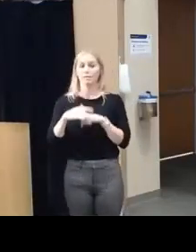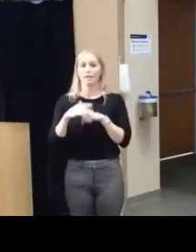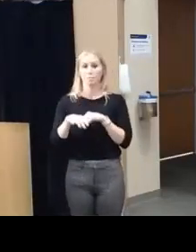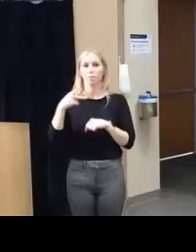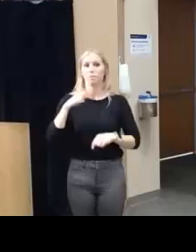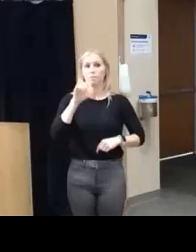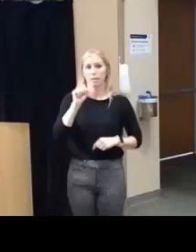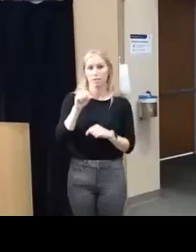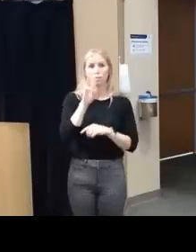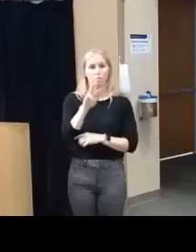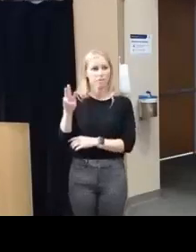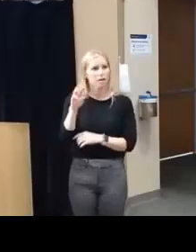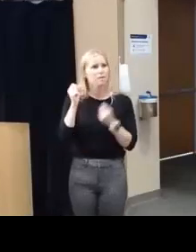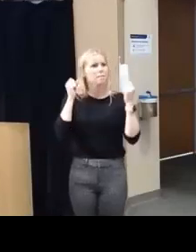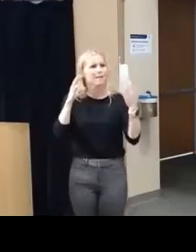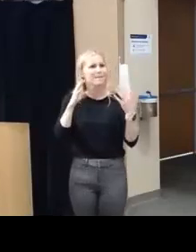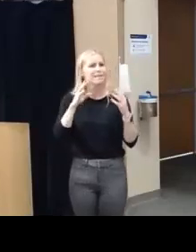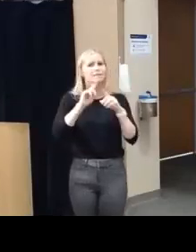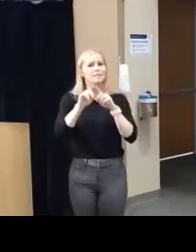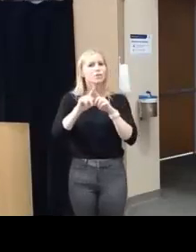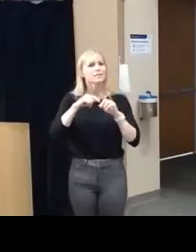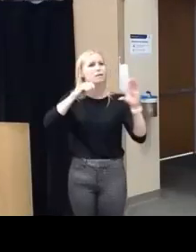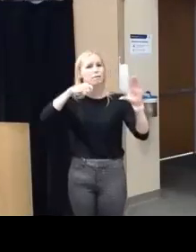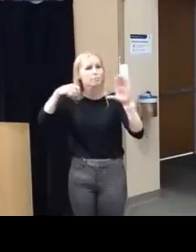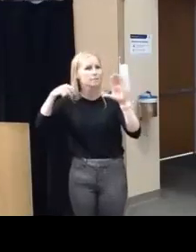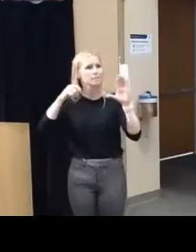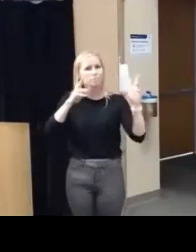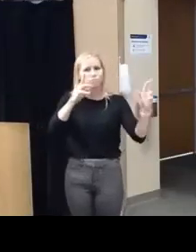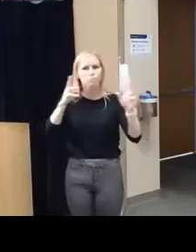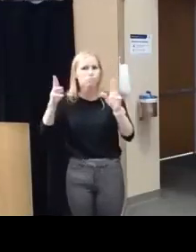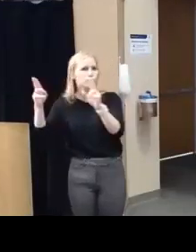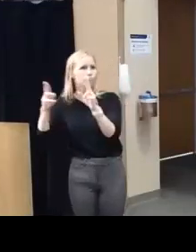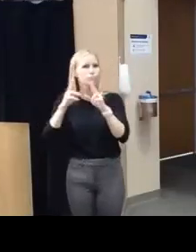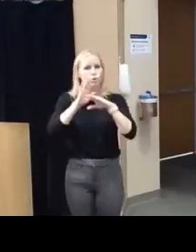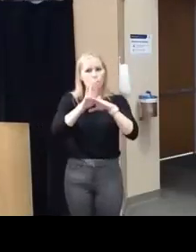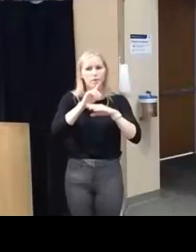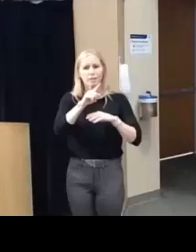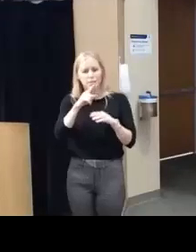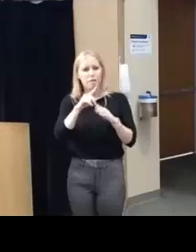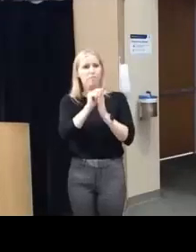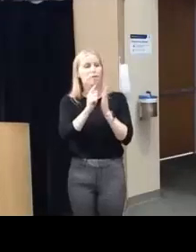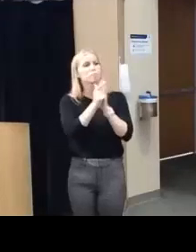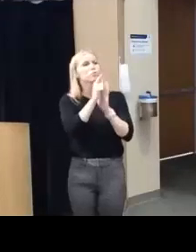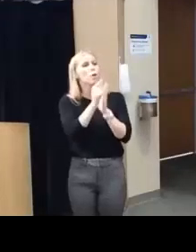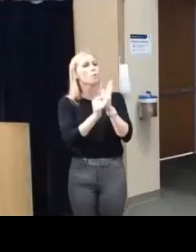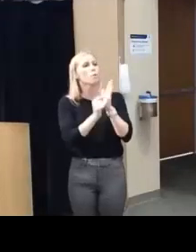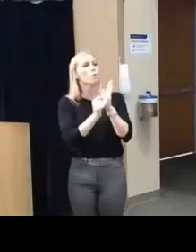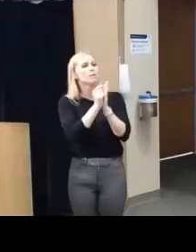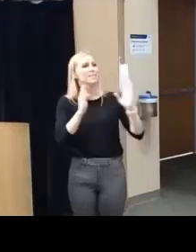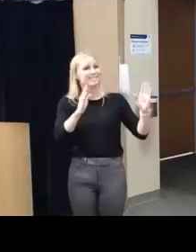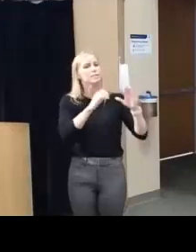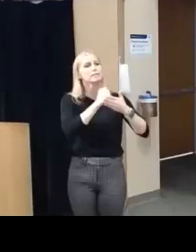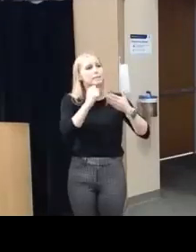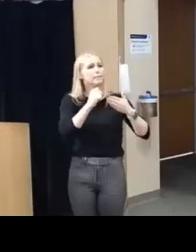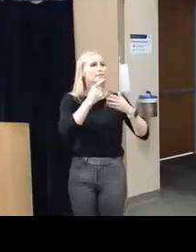You know, it contains many clips of prohibition scenes that we're kind of all familiar with from various movies